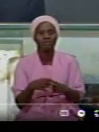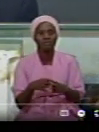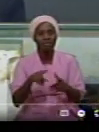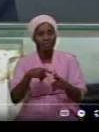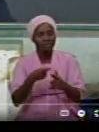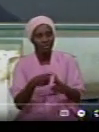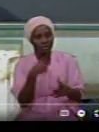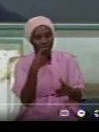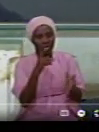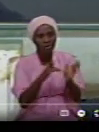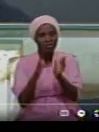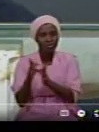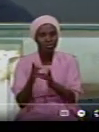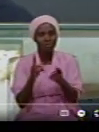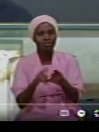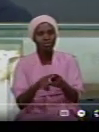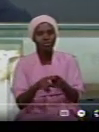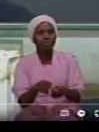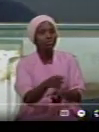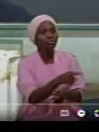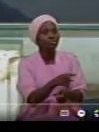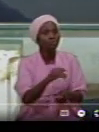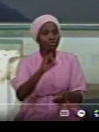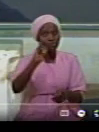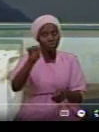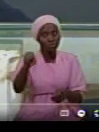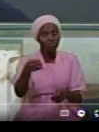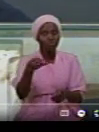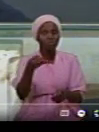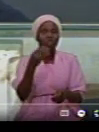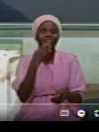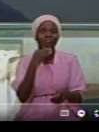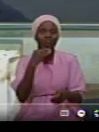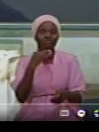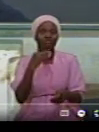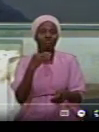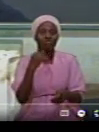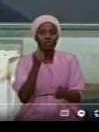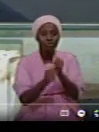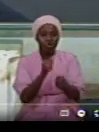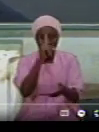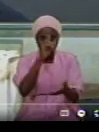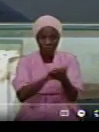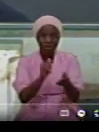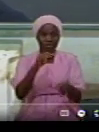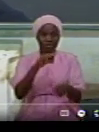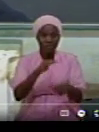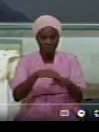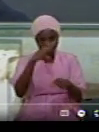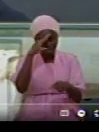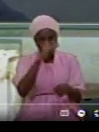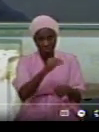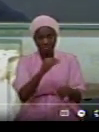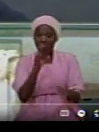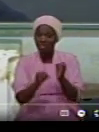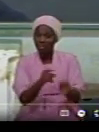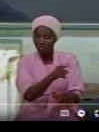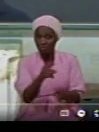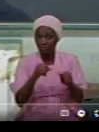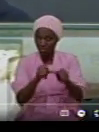him, if ye continue in my word, then Are ye